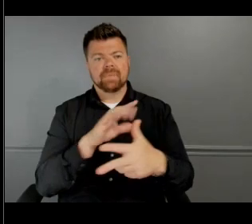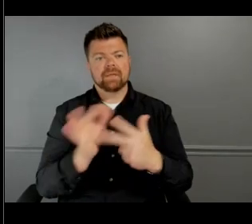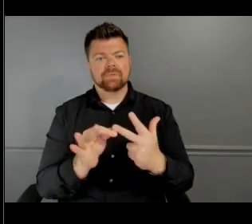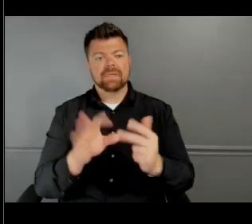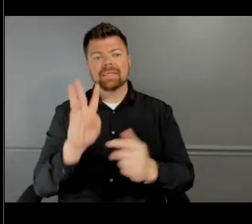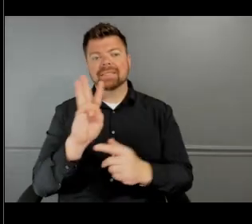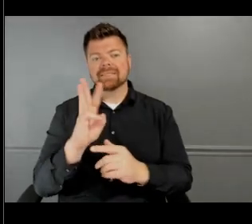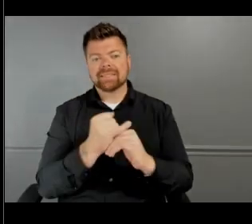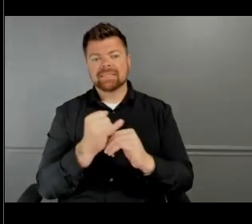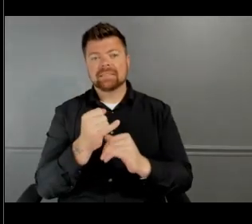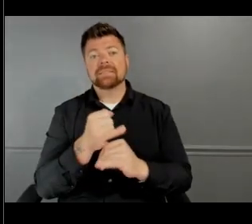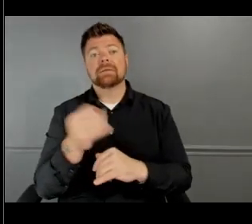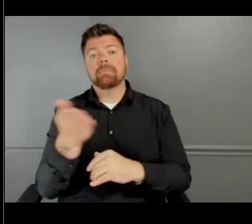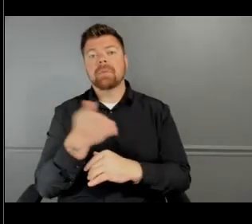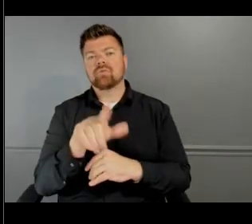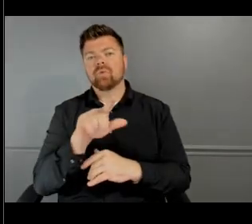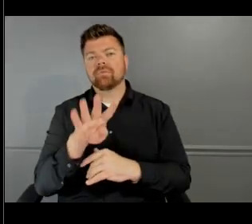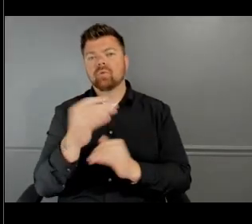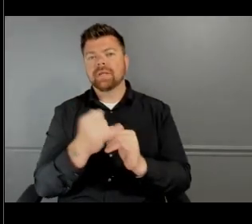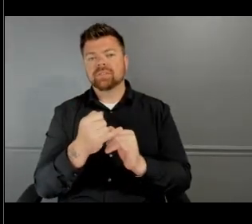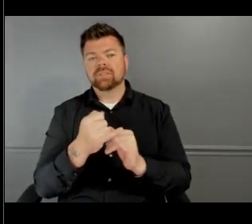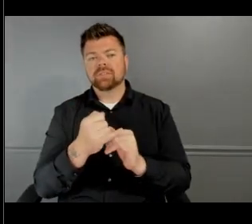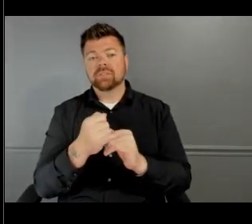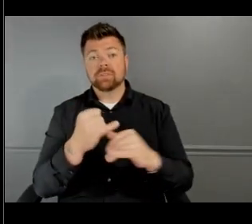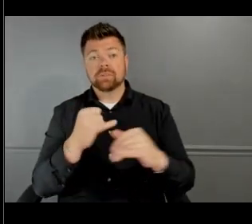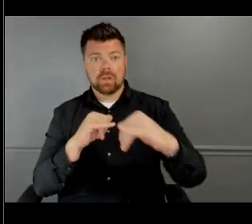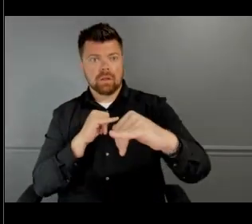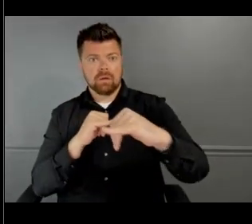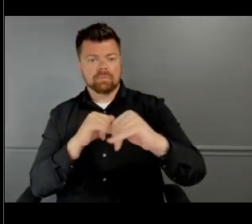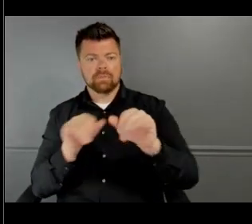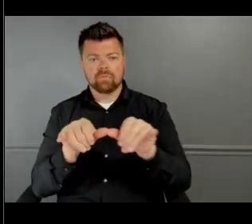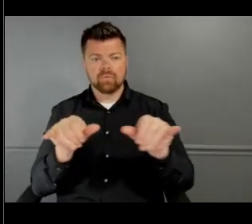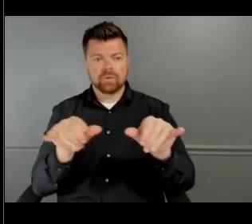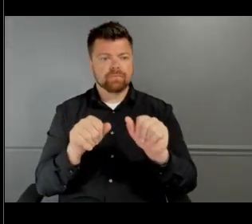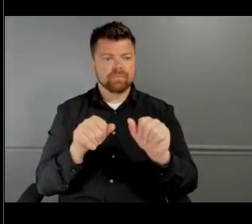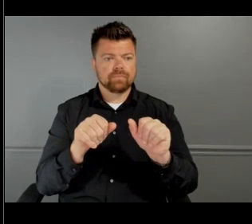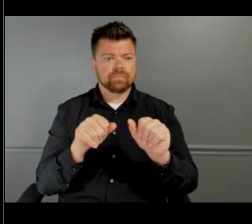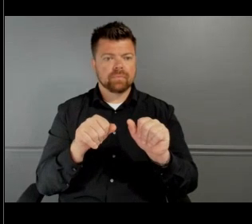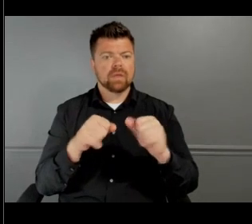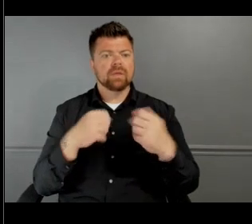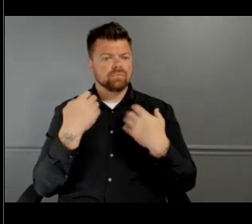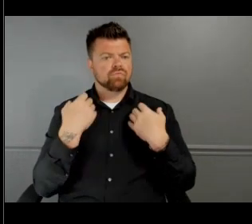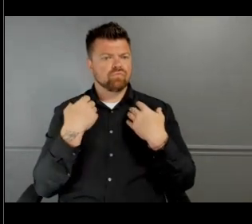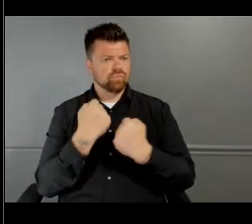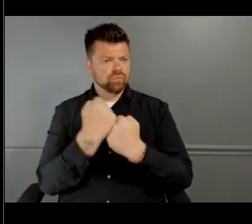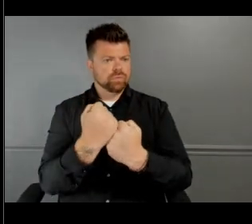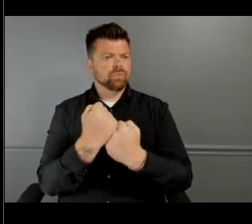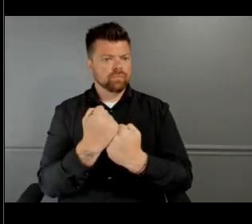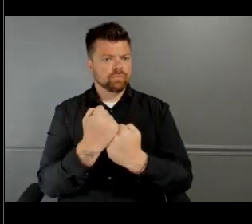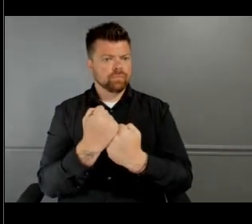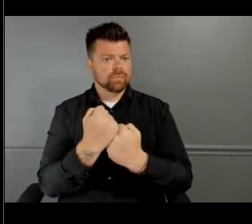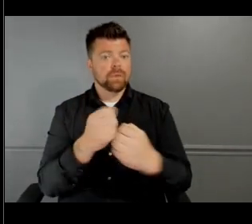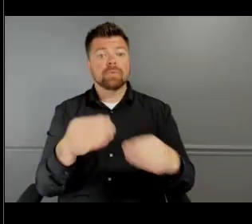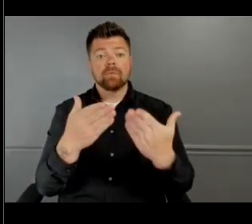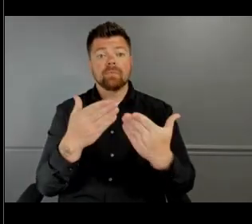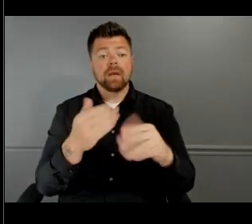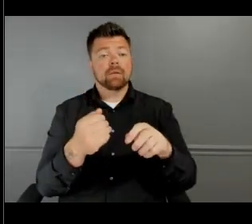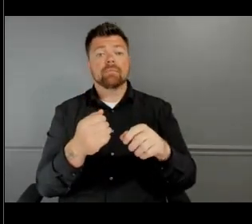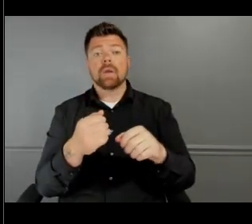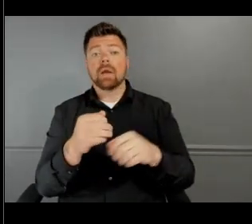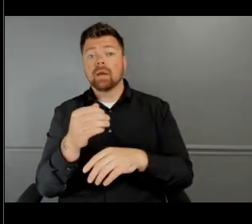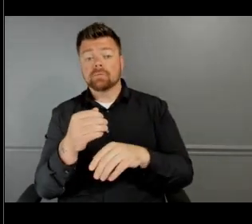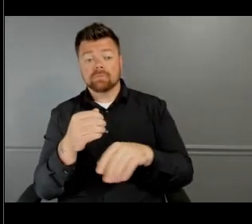6 inches wide by 24 inches long area of reinforcing to be provided behind